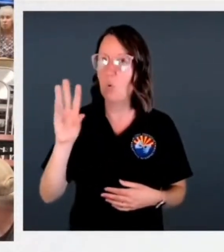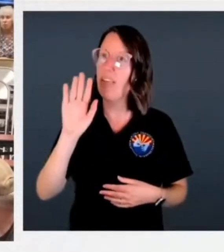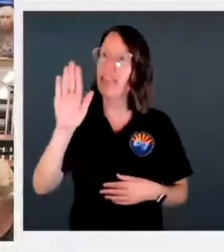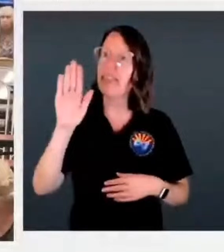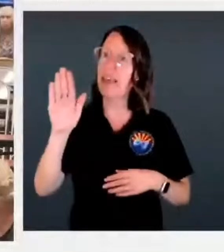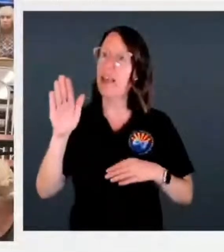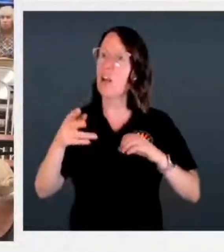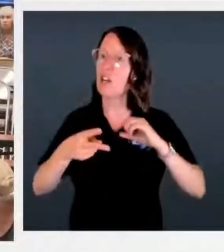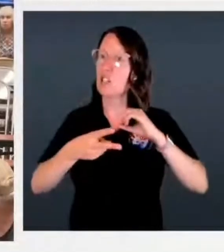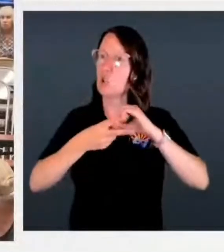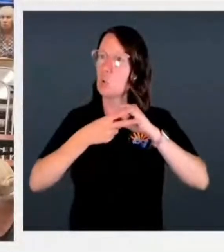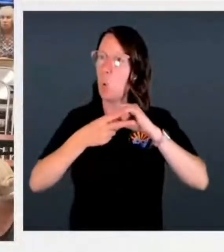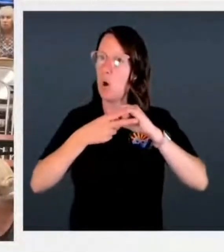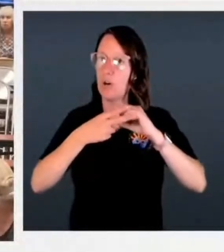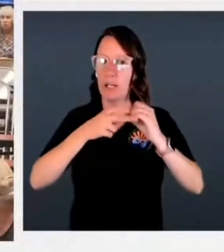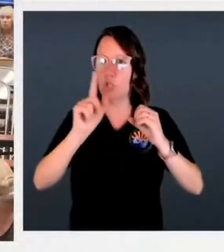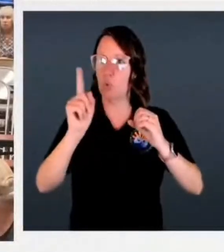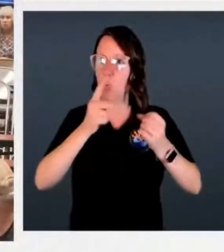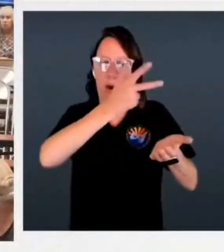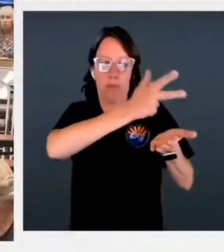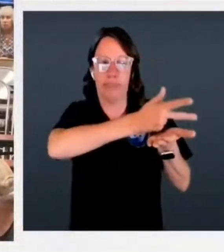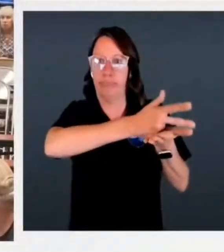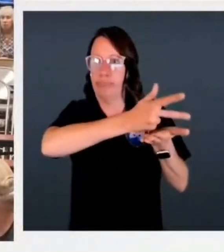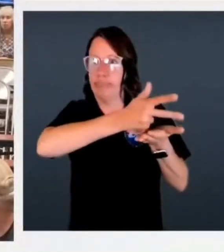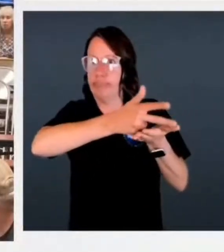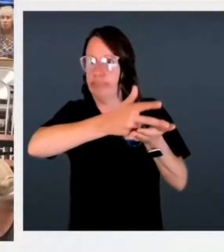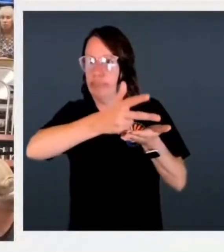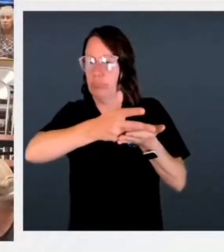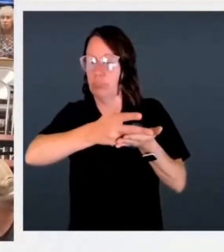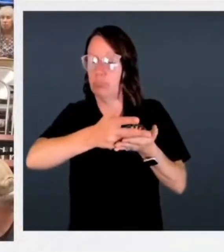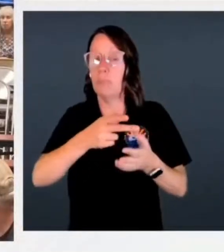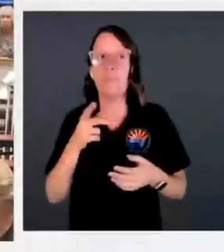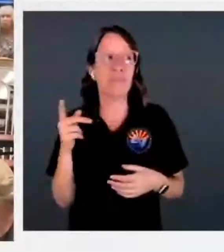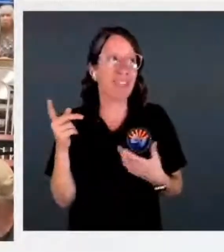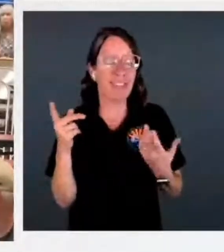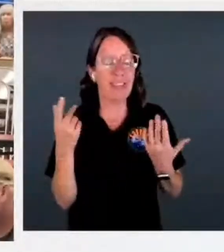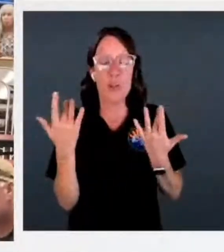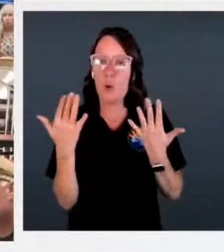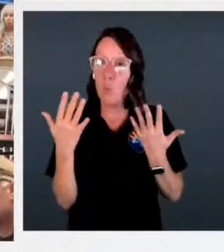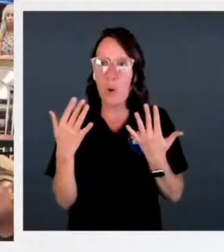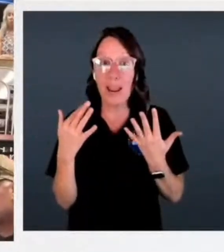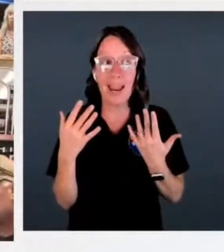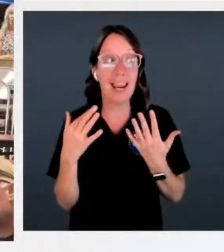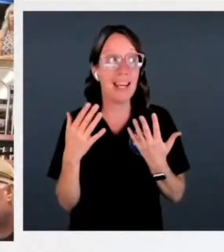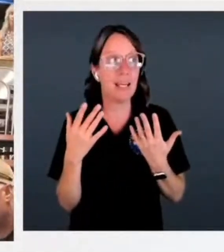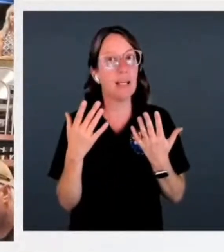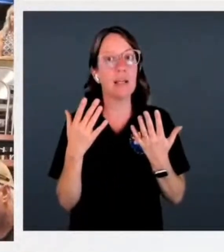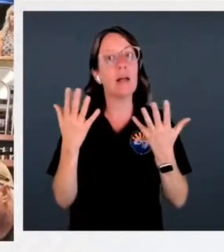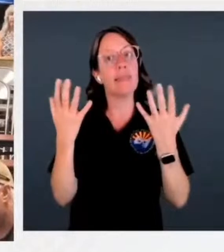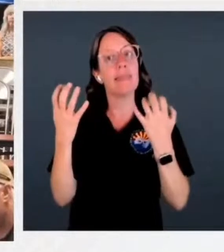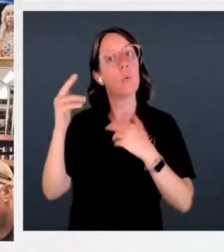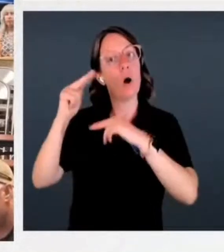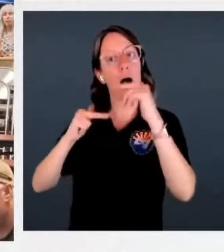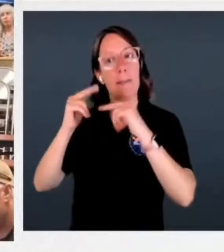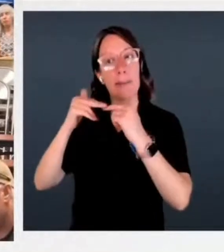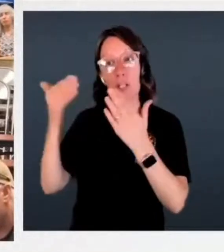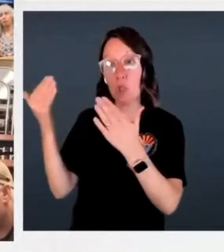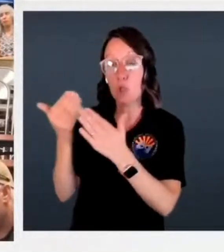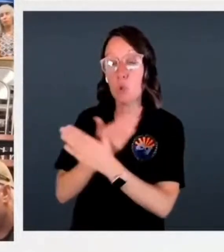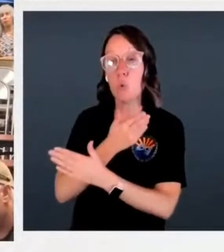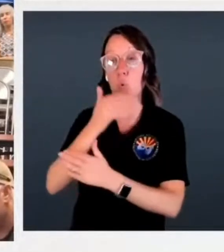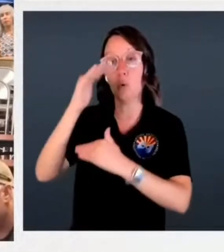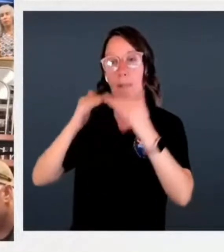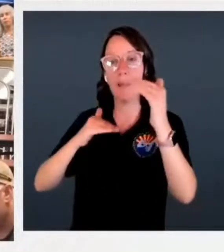fire department. They've been waiting over a year to get plans approved to build a new building. You got to have an